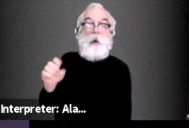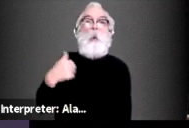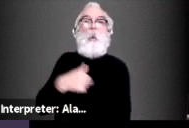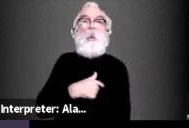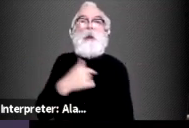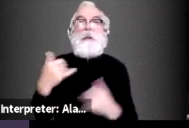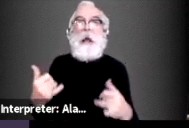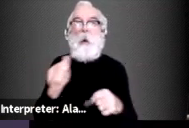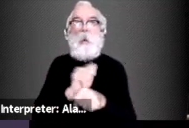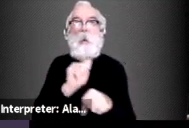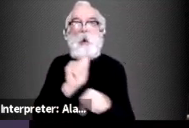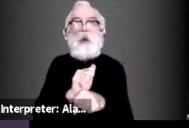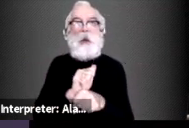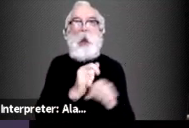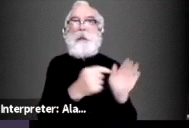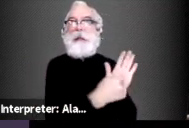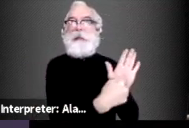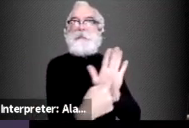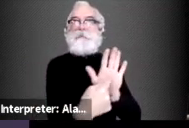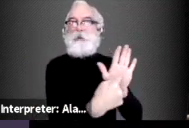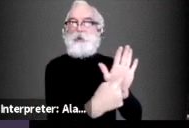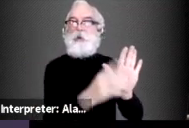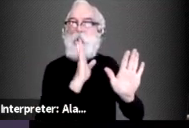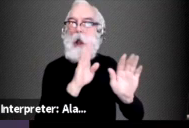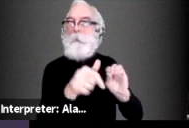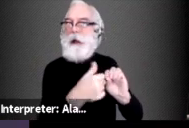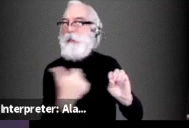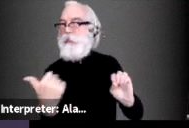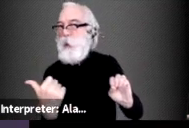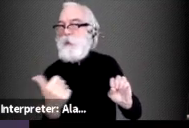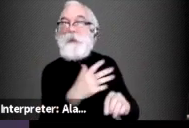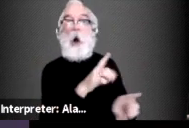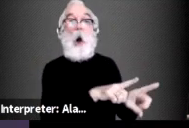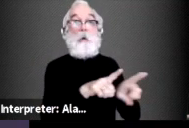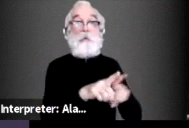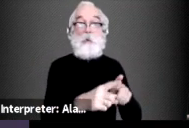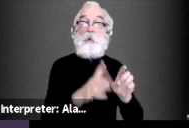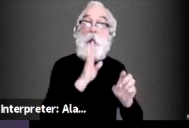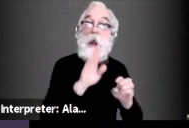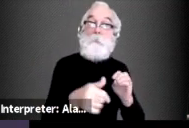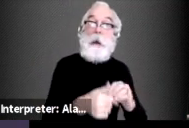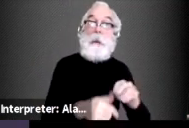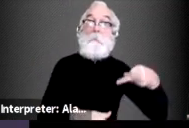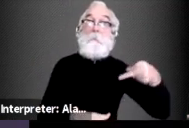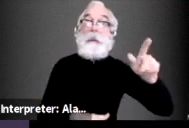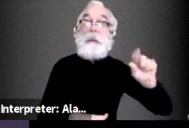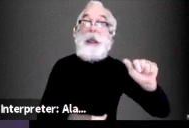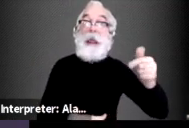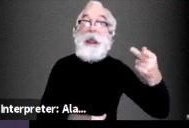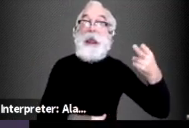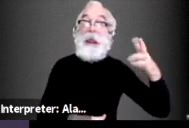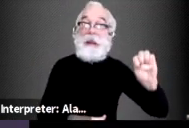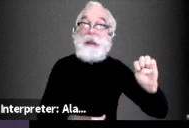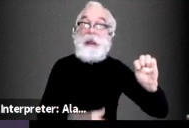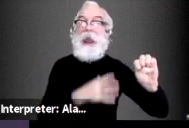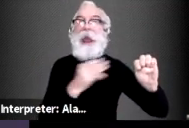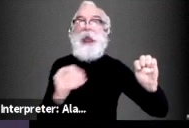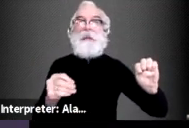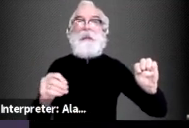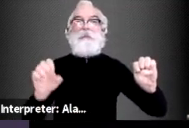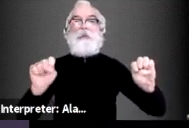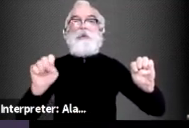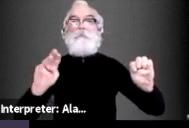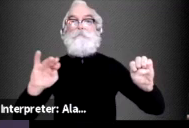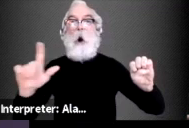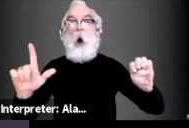cover these, but also the plague and the smallpox outbreaks that occurred almost simultaneously. I think the